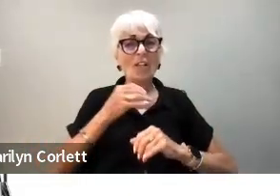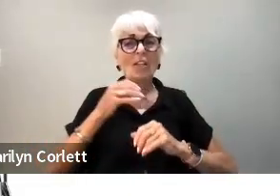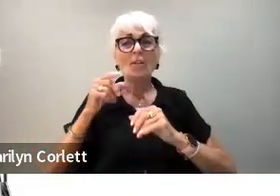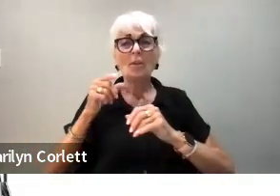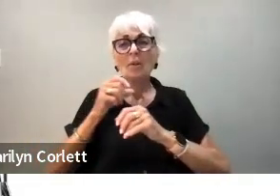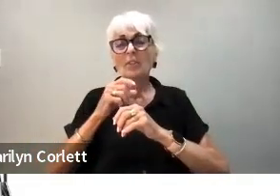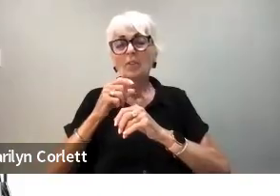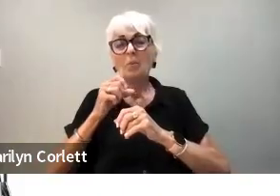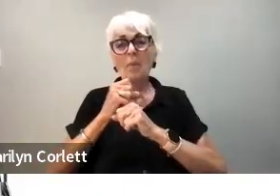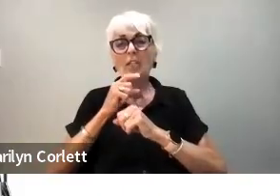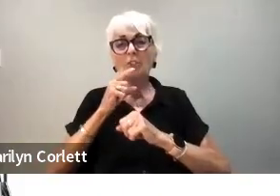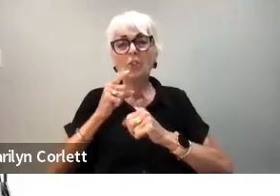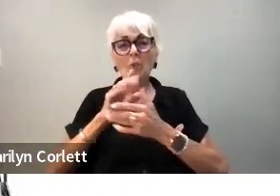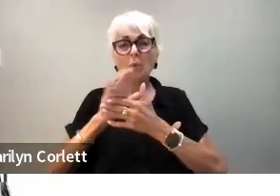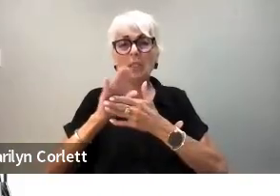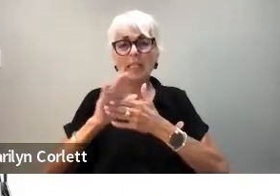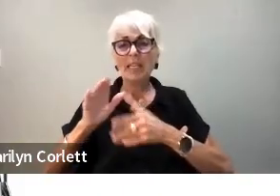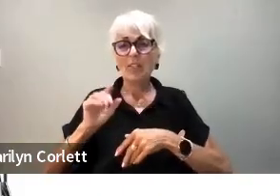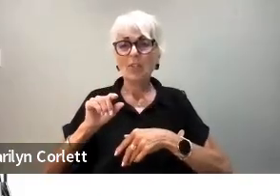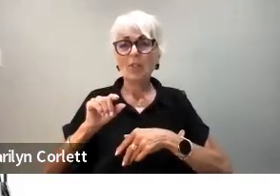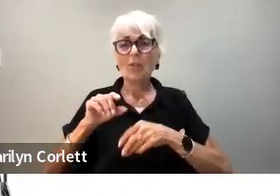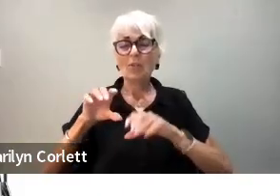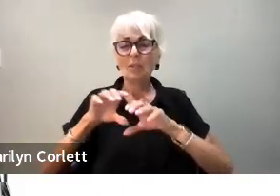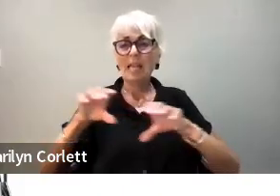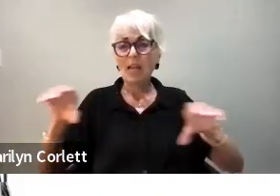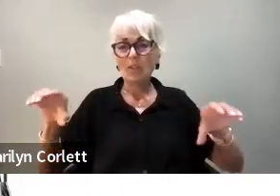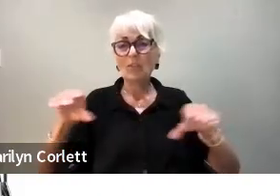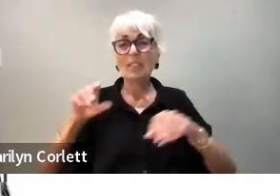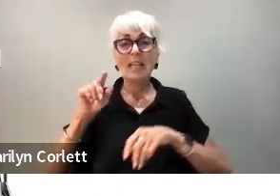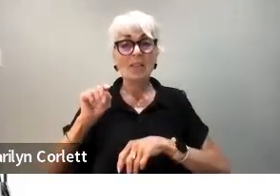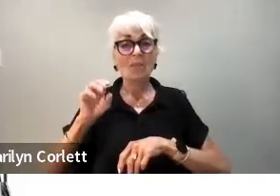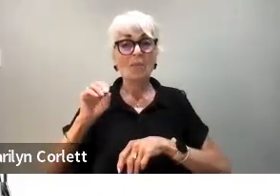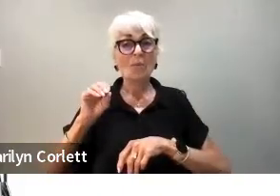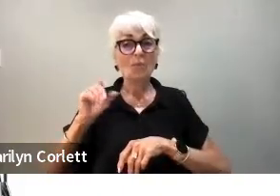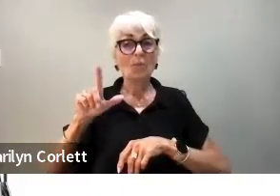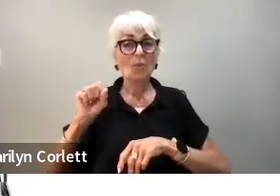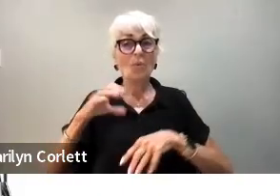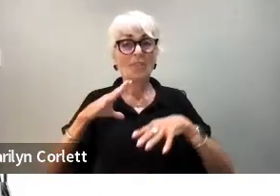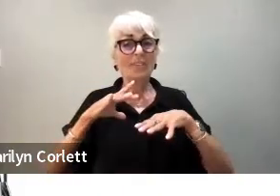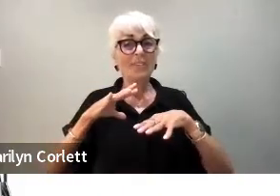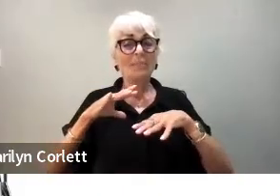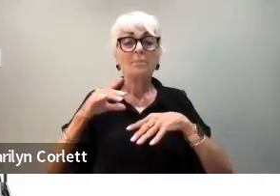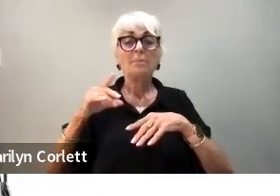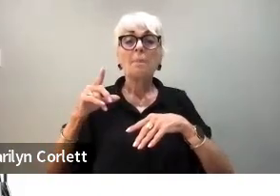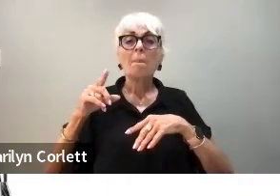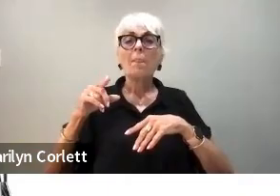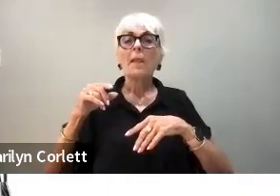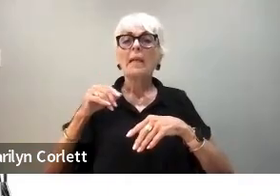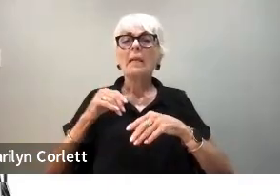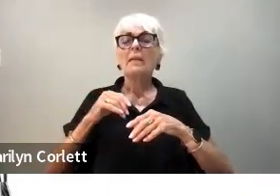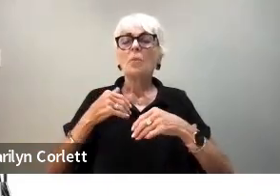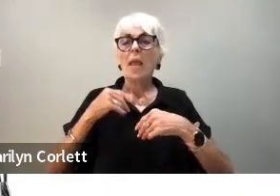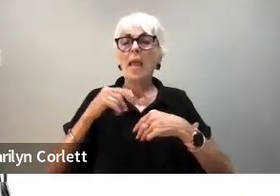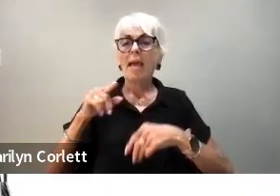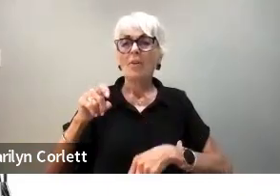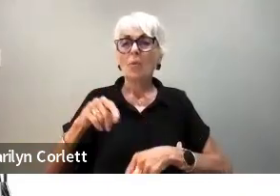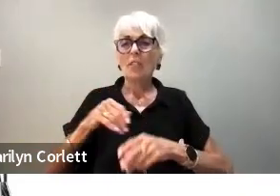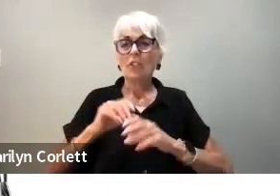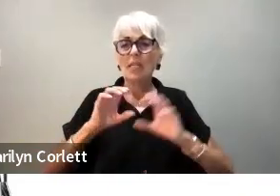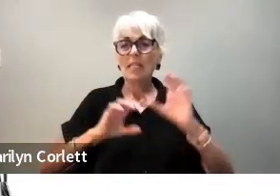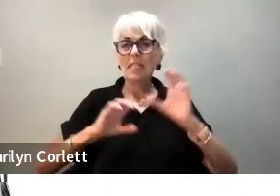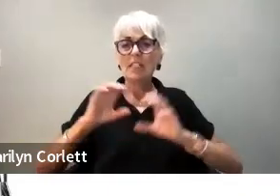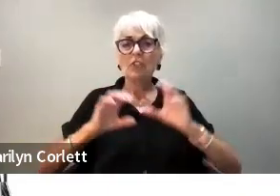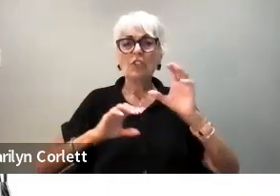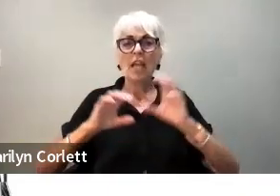out your gutters, and these tools can make it extremely helpful. We have a question in the chat, Jaleesa. Yes. How